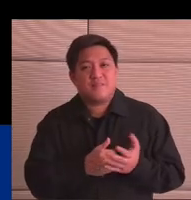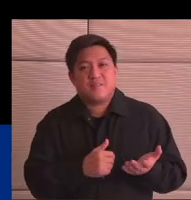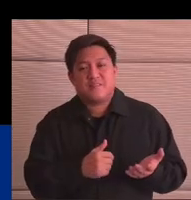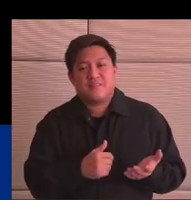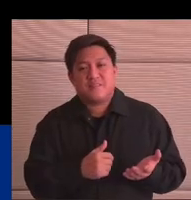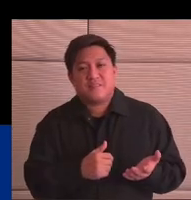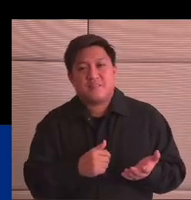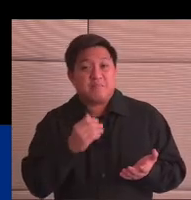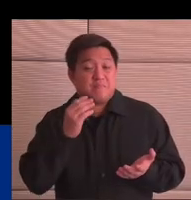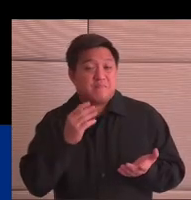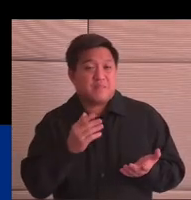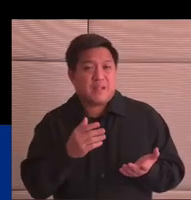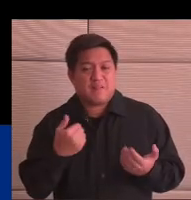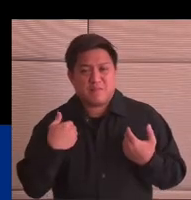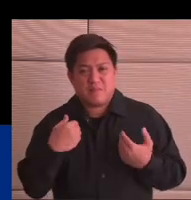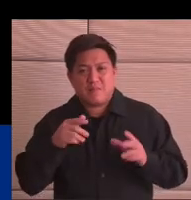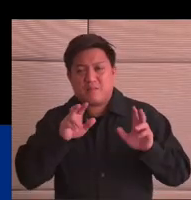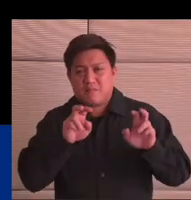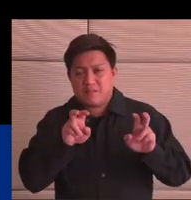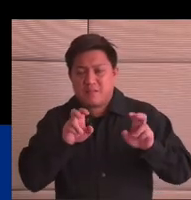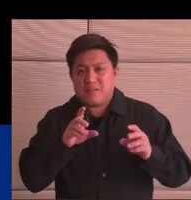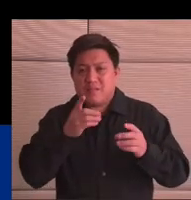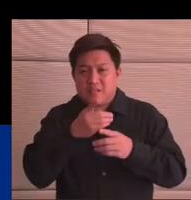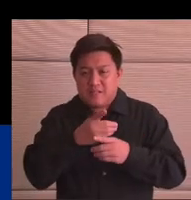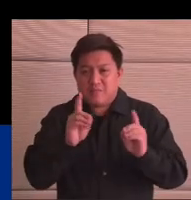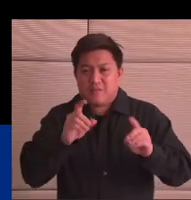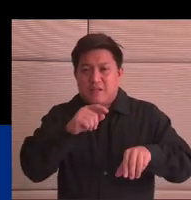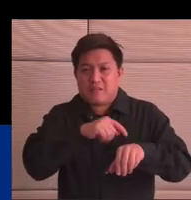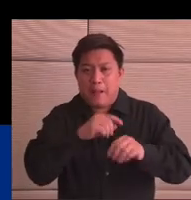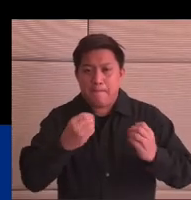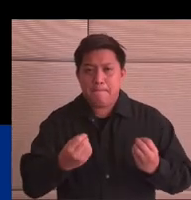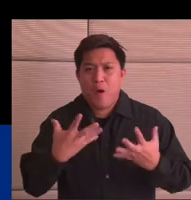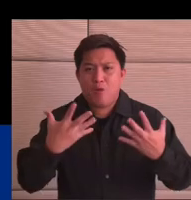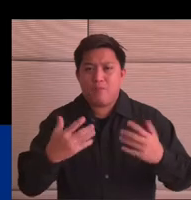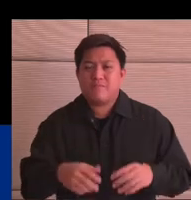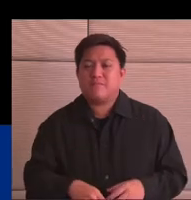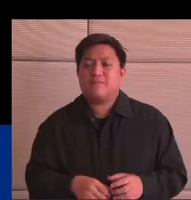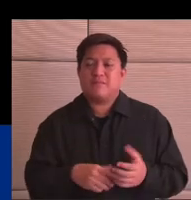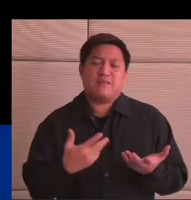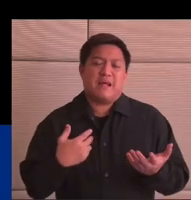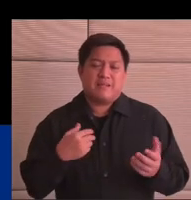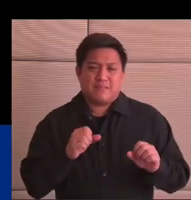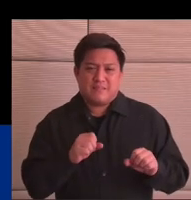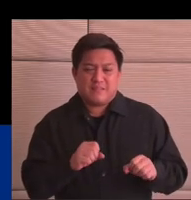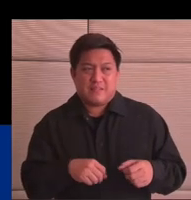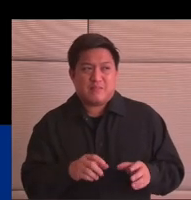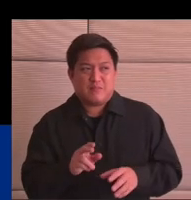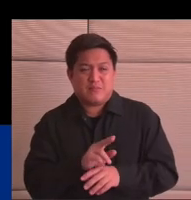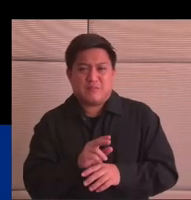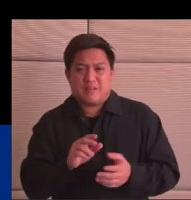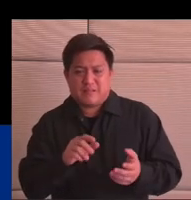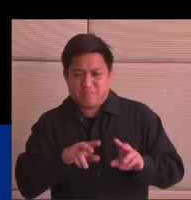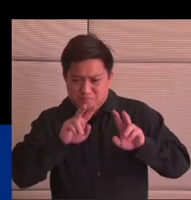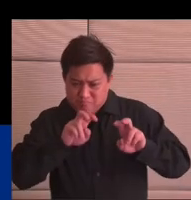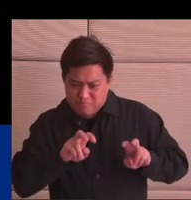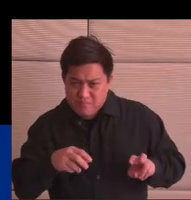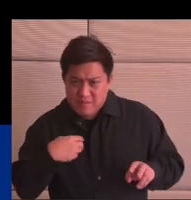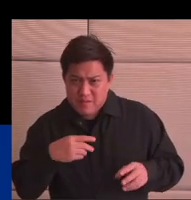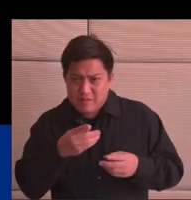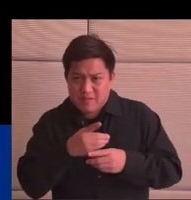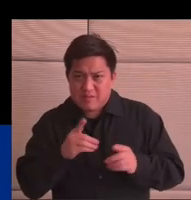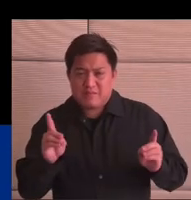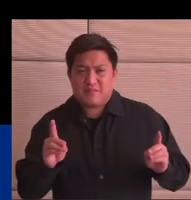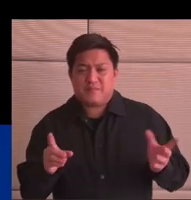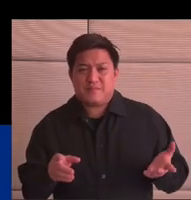child stunting, which I call our demographic time bomb. To take off from the usual assertion that we have a demographic sweet